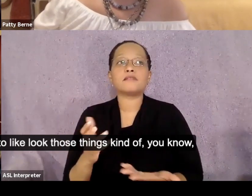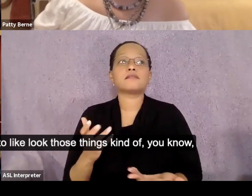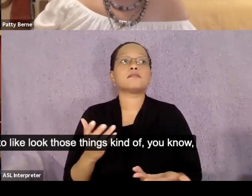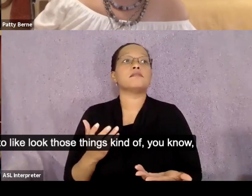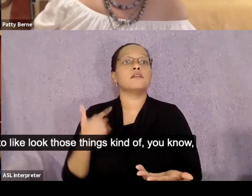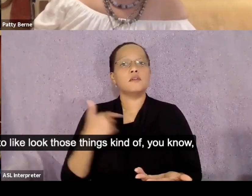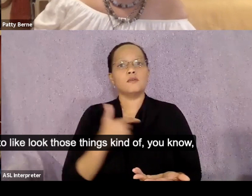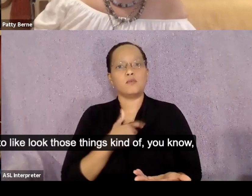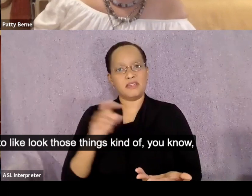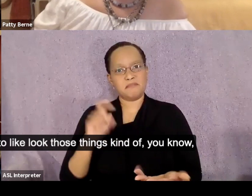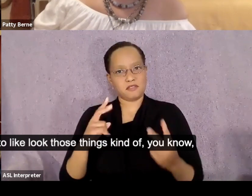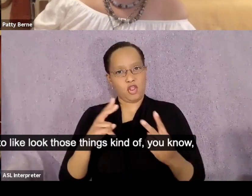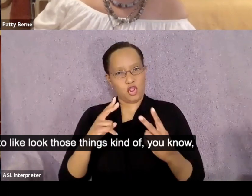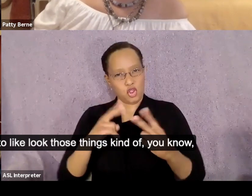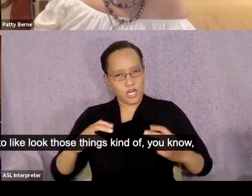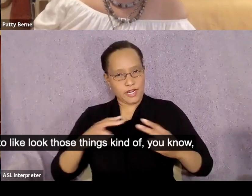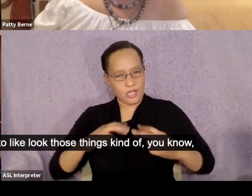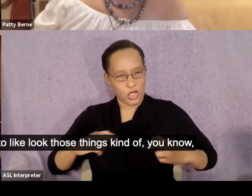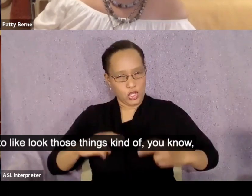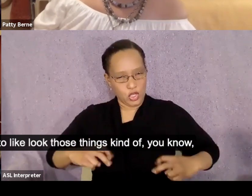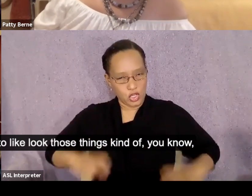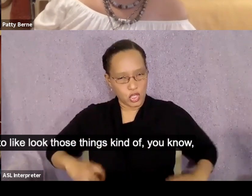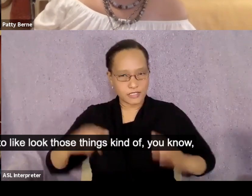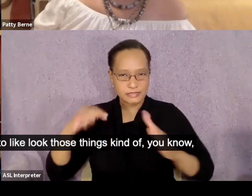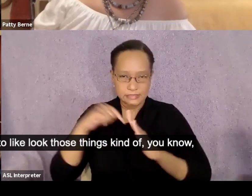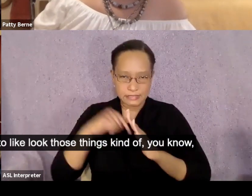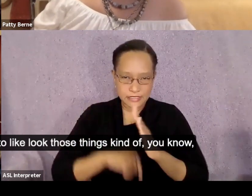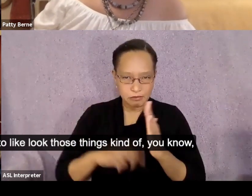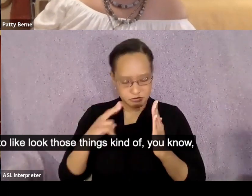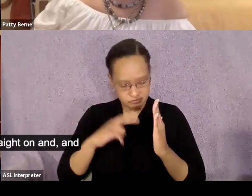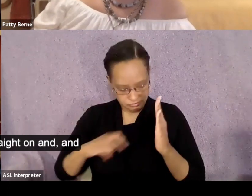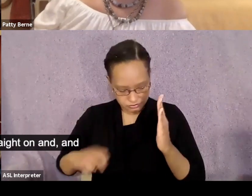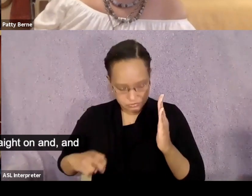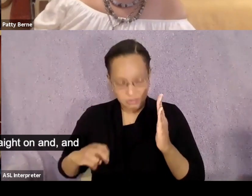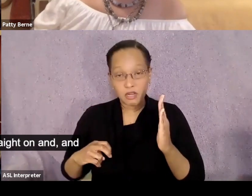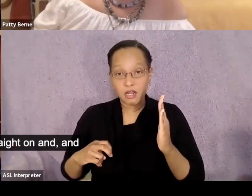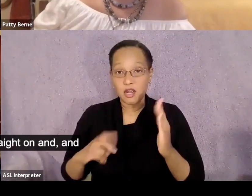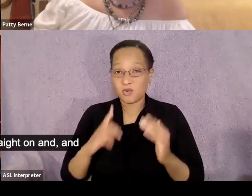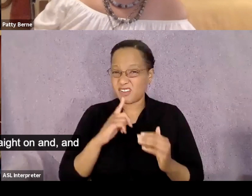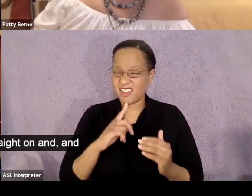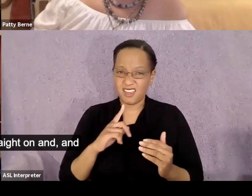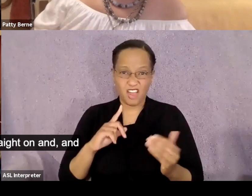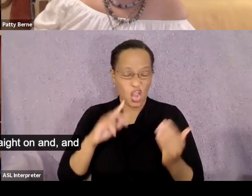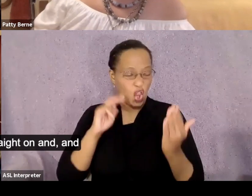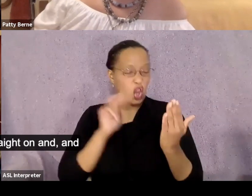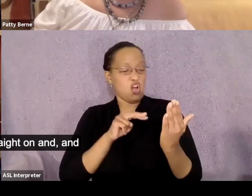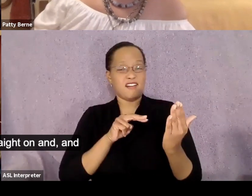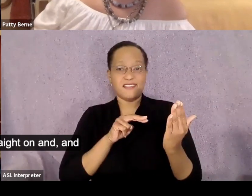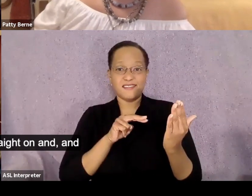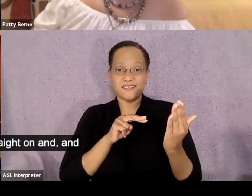like look those things kind of, you know straight on, and